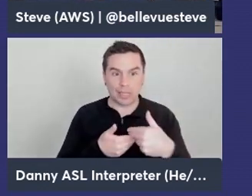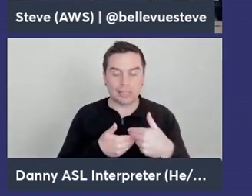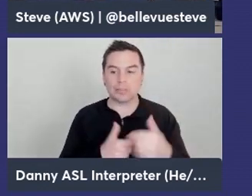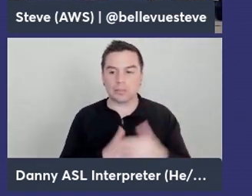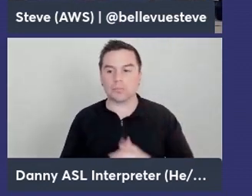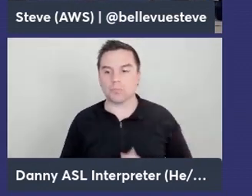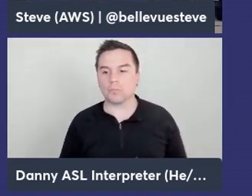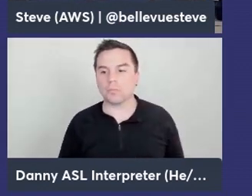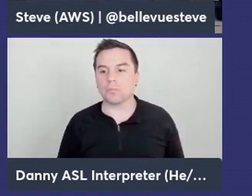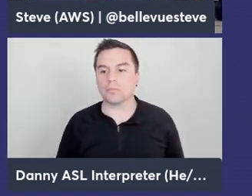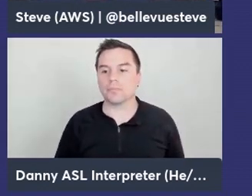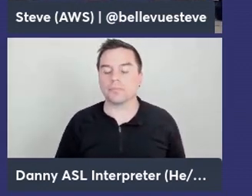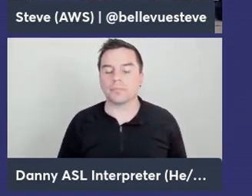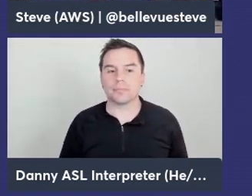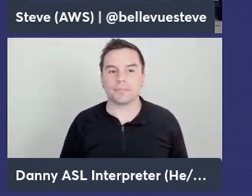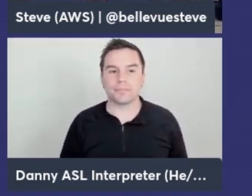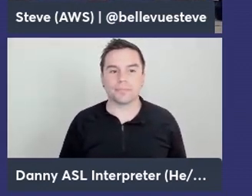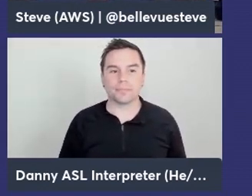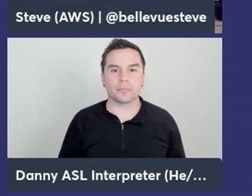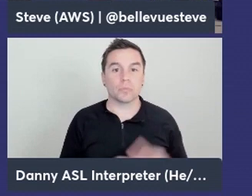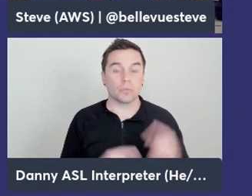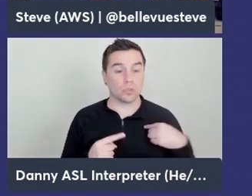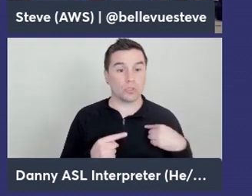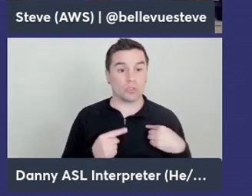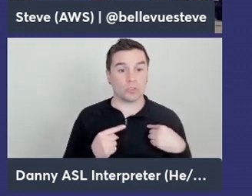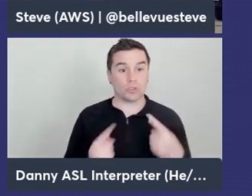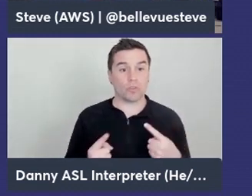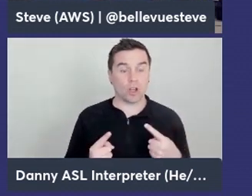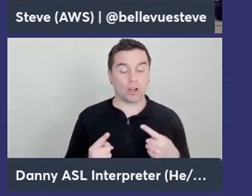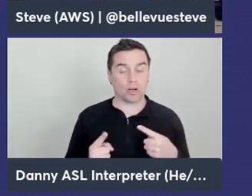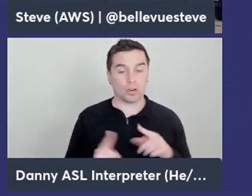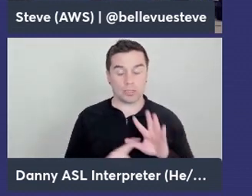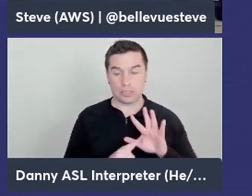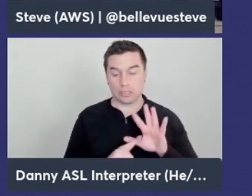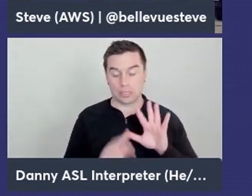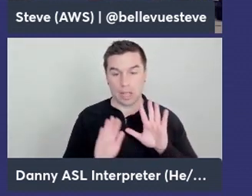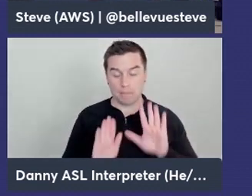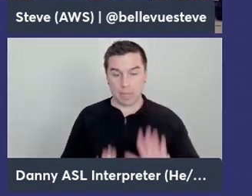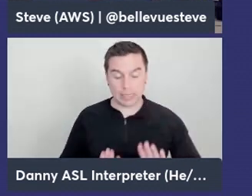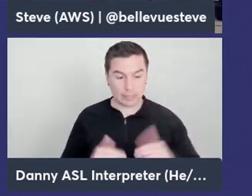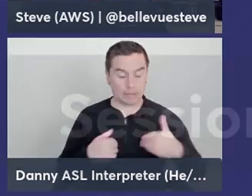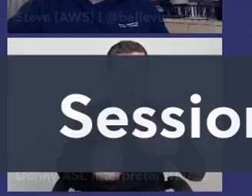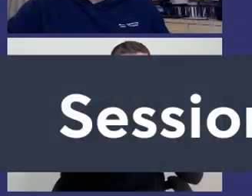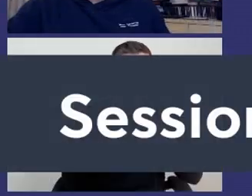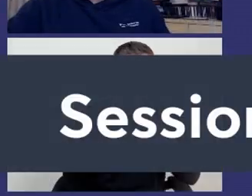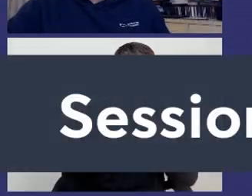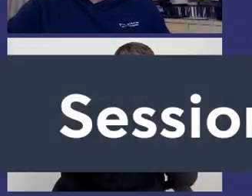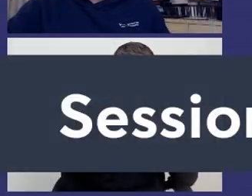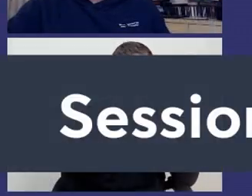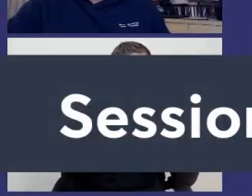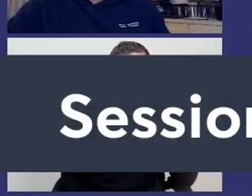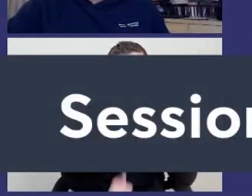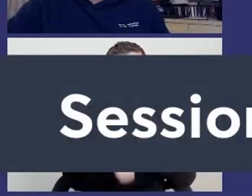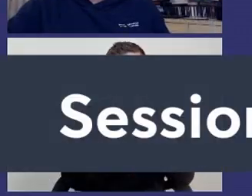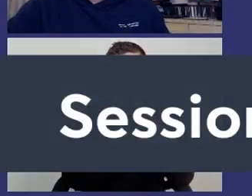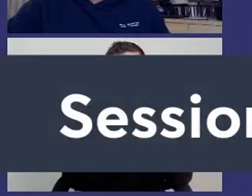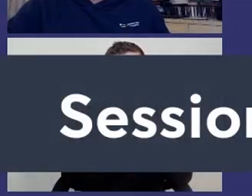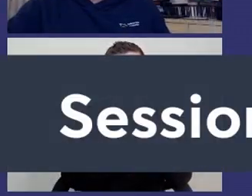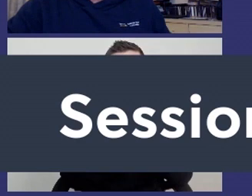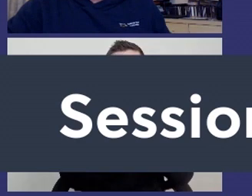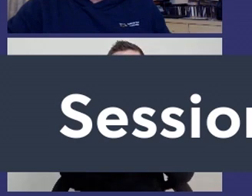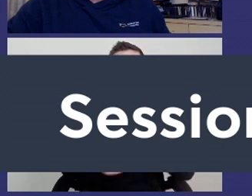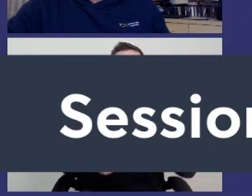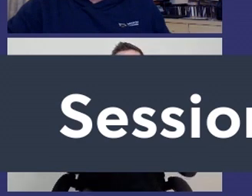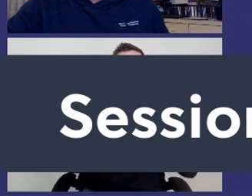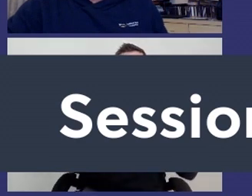now. So far, this is amazing. I'm loving every minute. Yeah, sweet. I just got like another minute or two on this